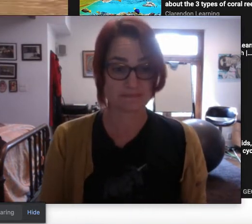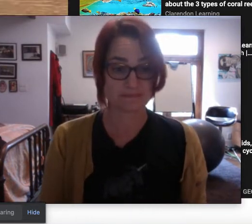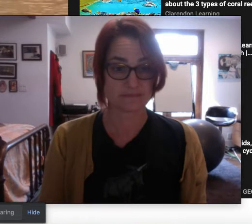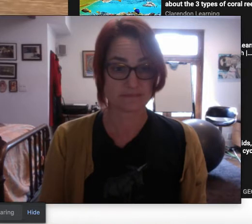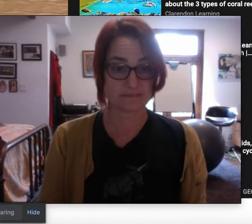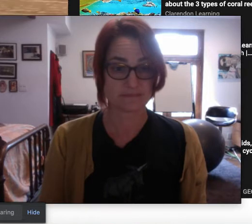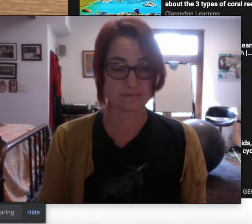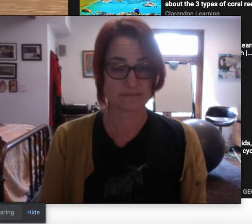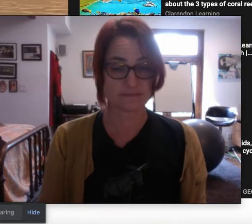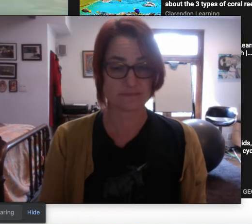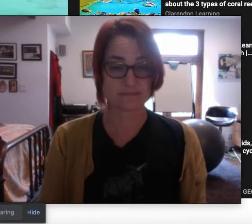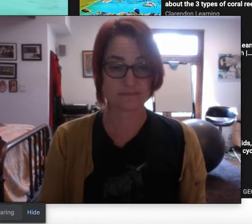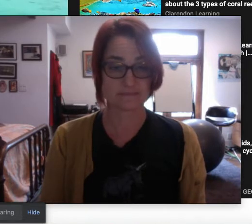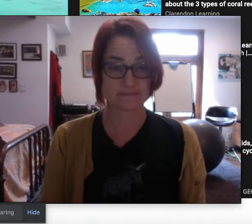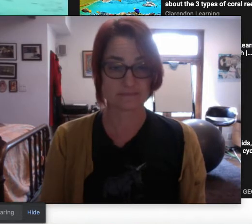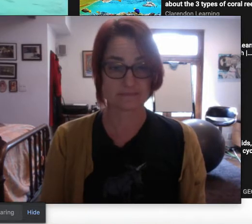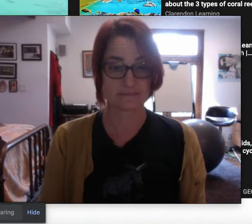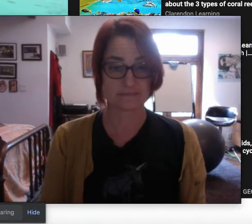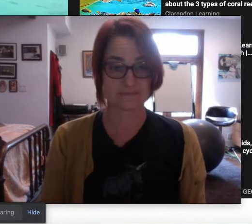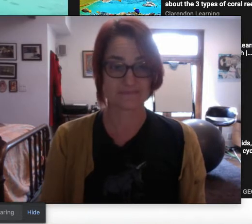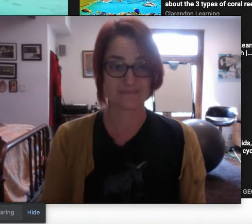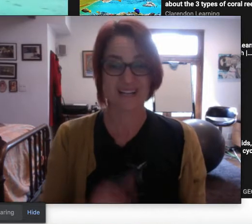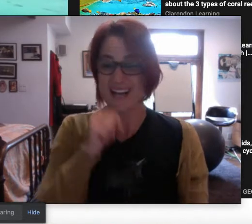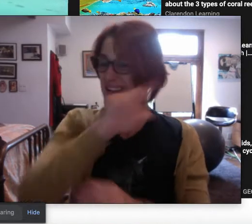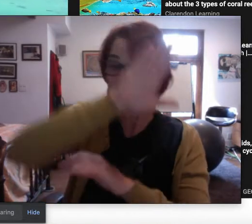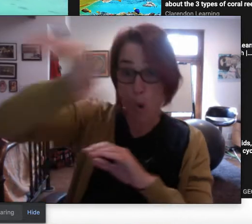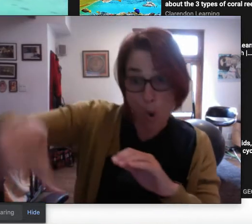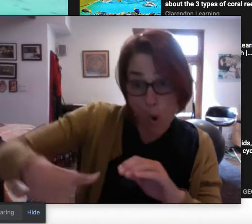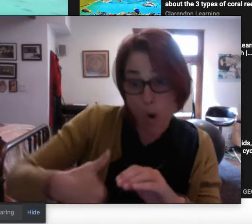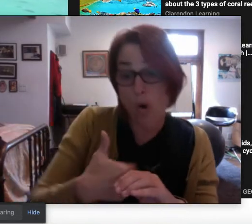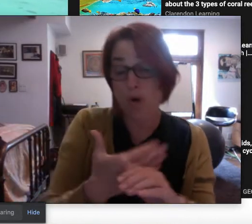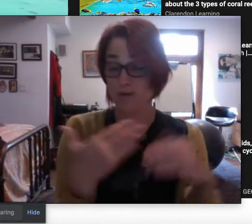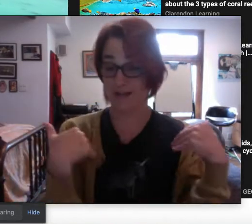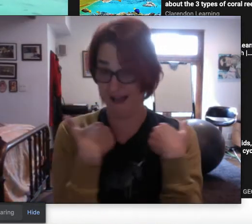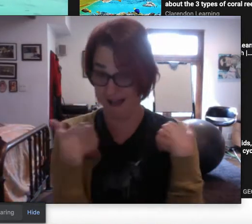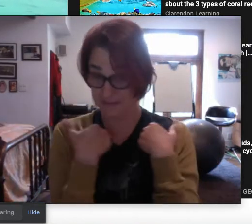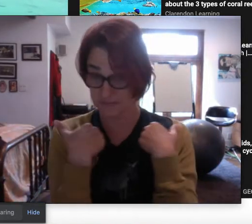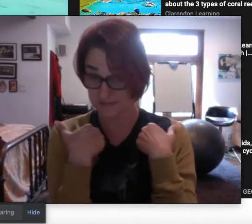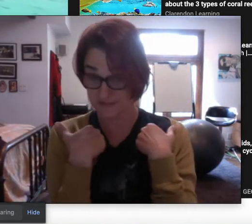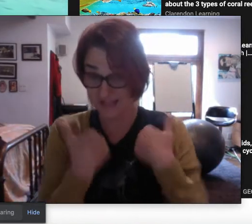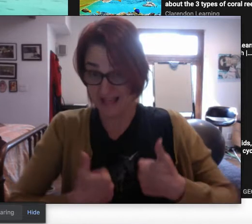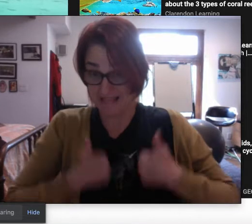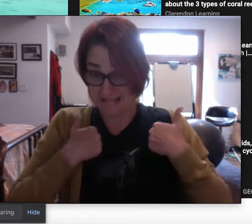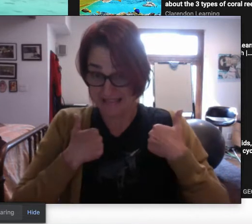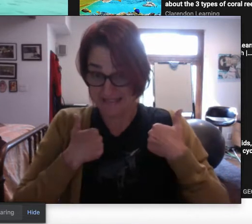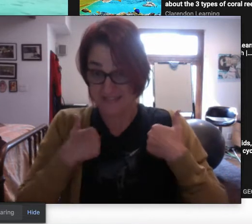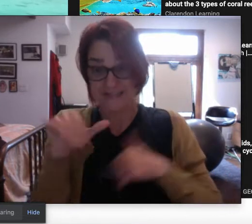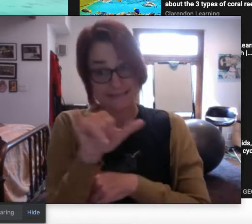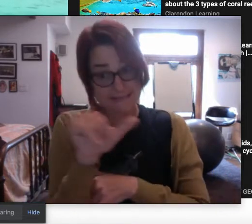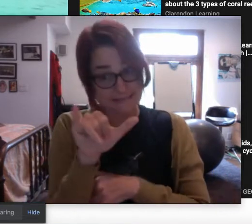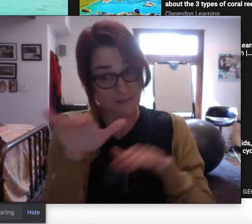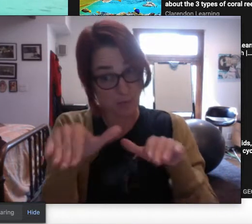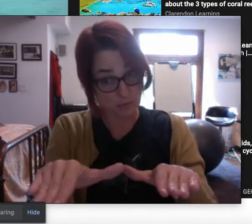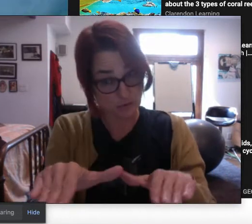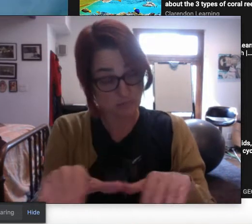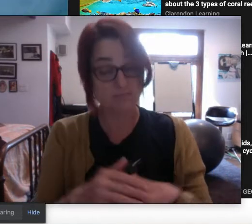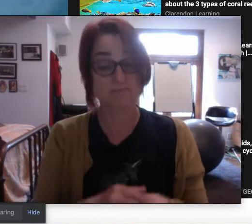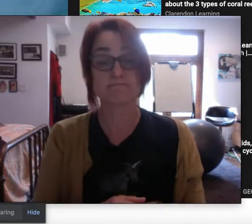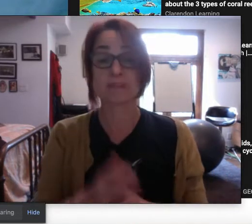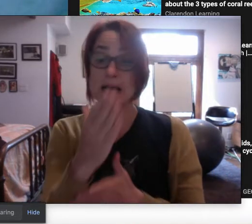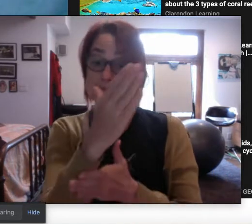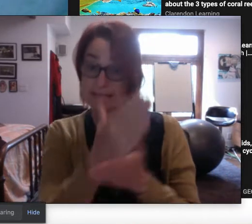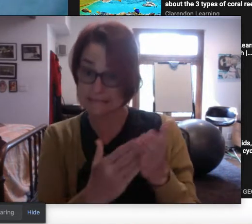and others. Not all these animals, birds, and plants live in or near the same oceans.